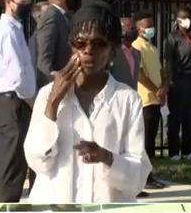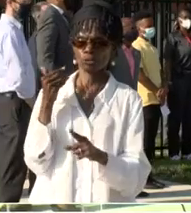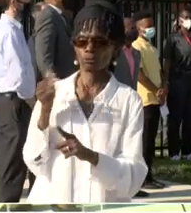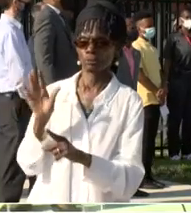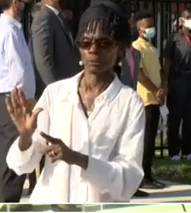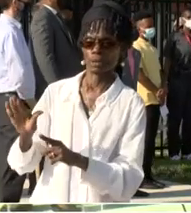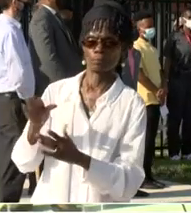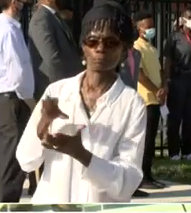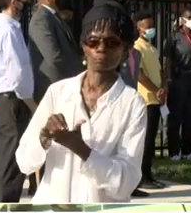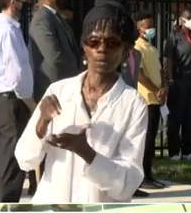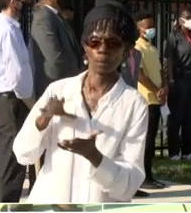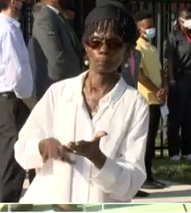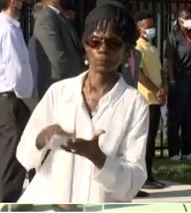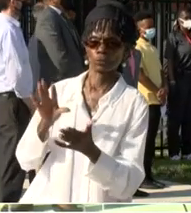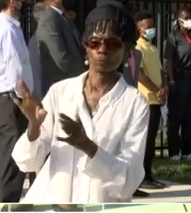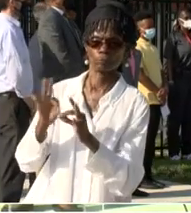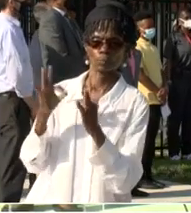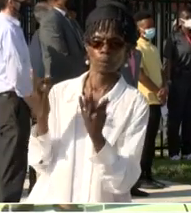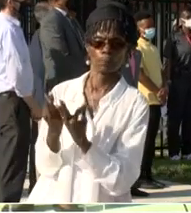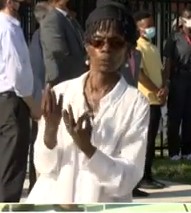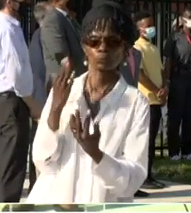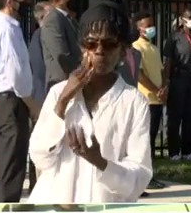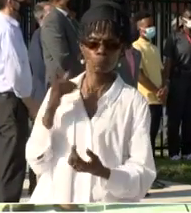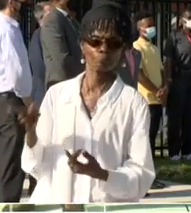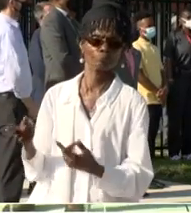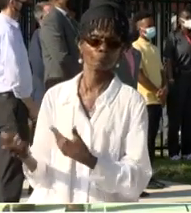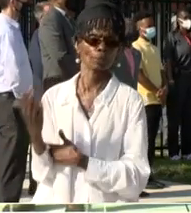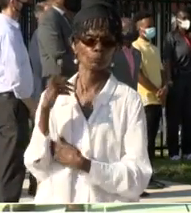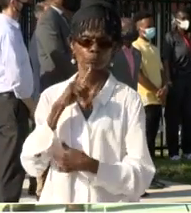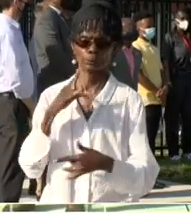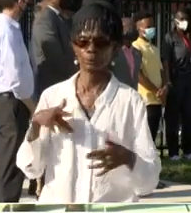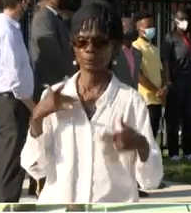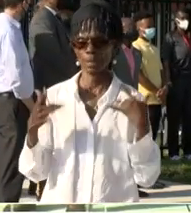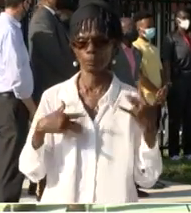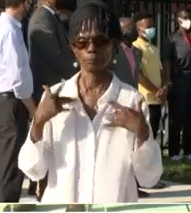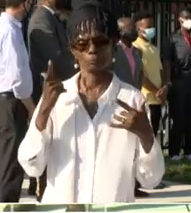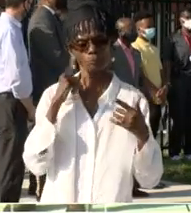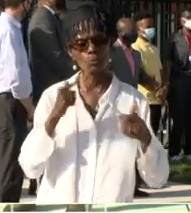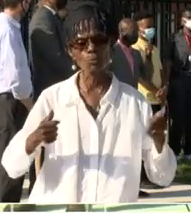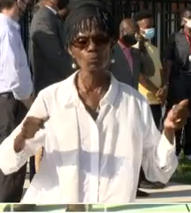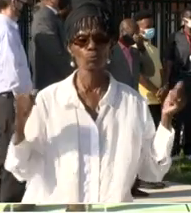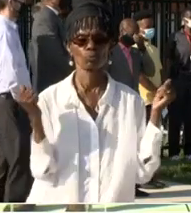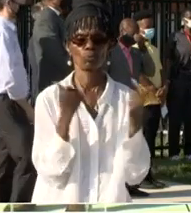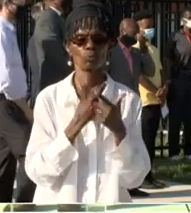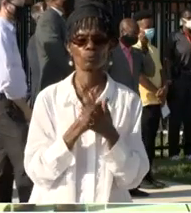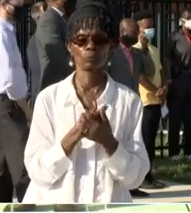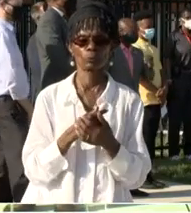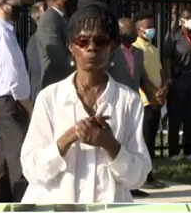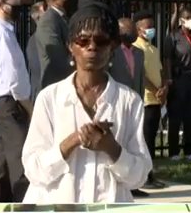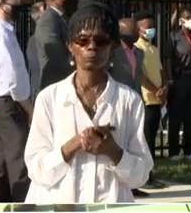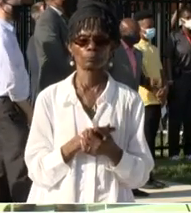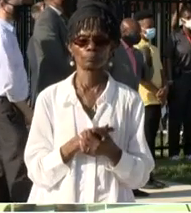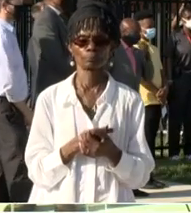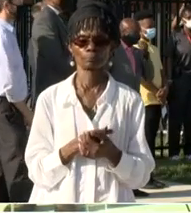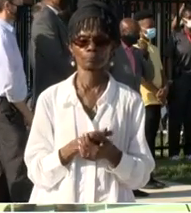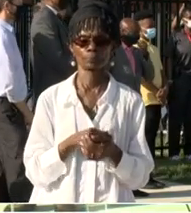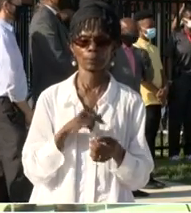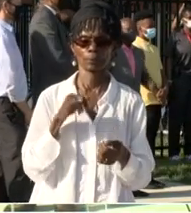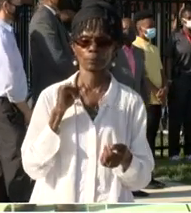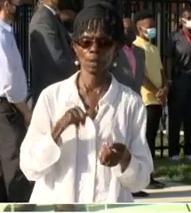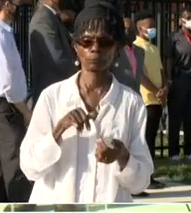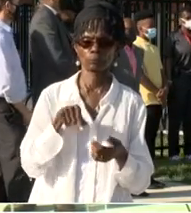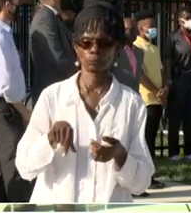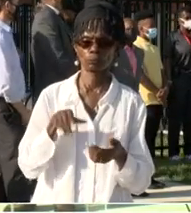meet a little bit earlier. We're so happy to see you. We're so happy to see your classmates. I understand